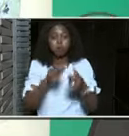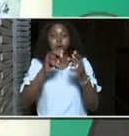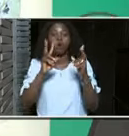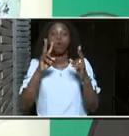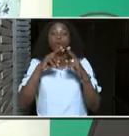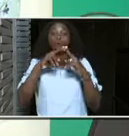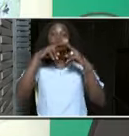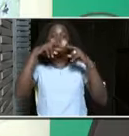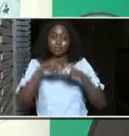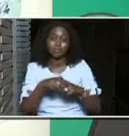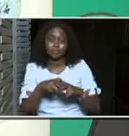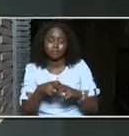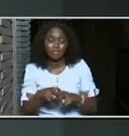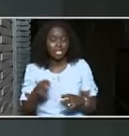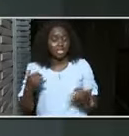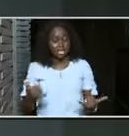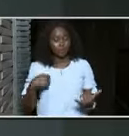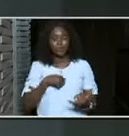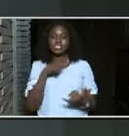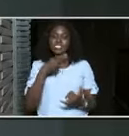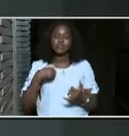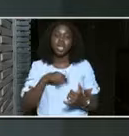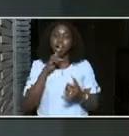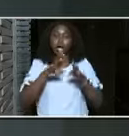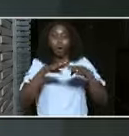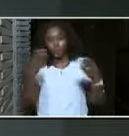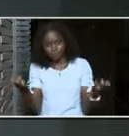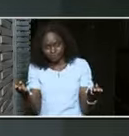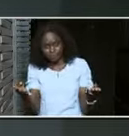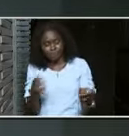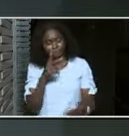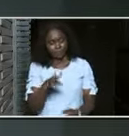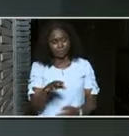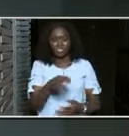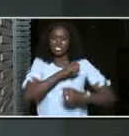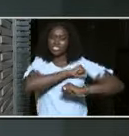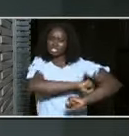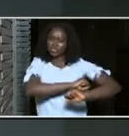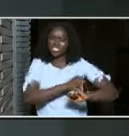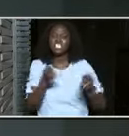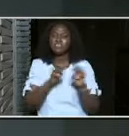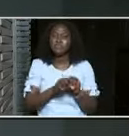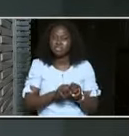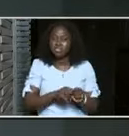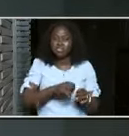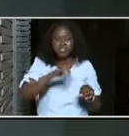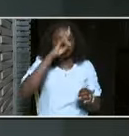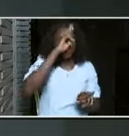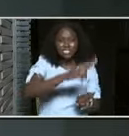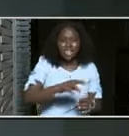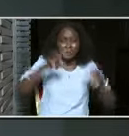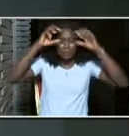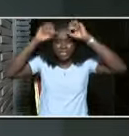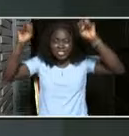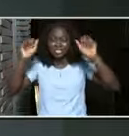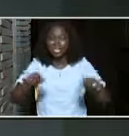We say we are open. You see, security, even Mr. President, cannot go into his bedroom and come